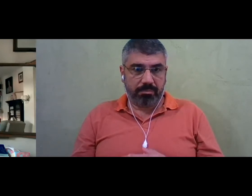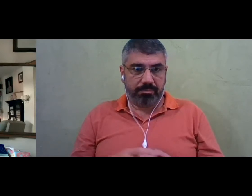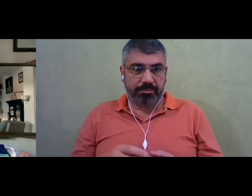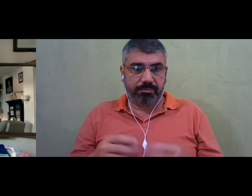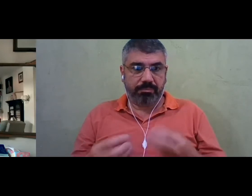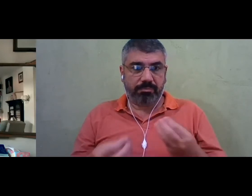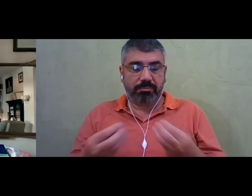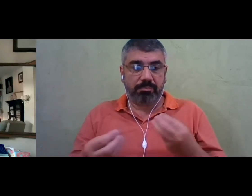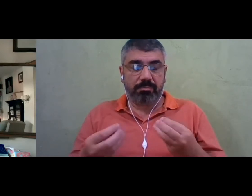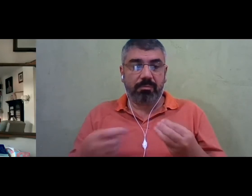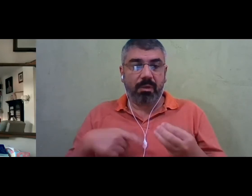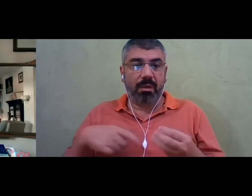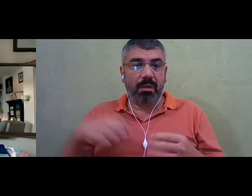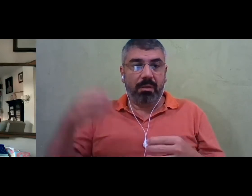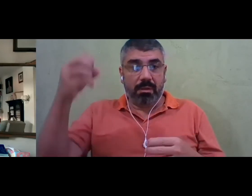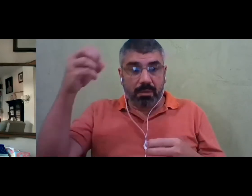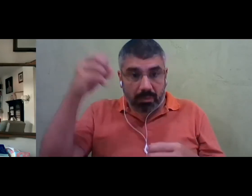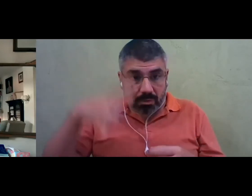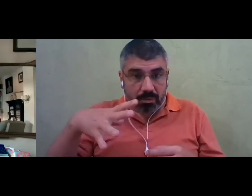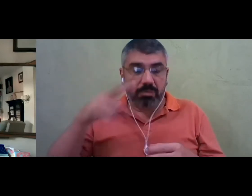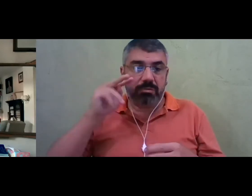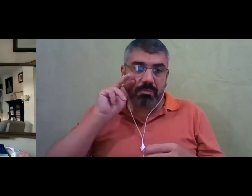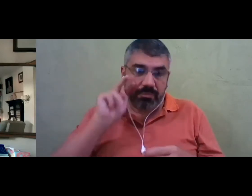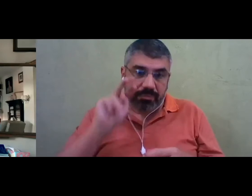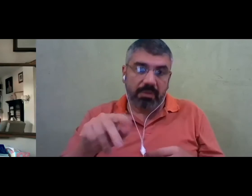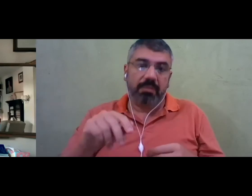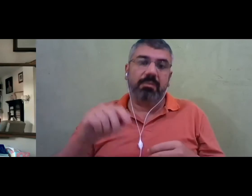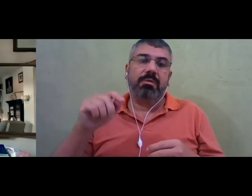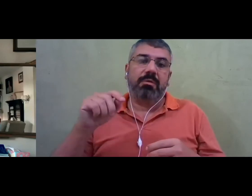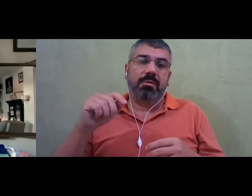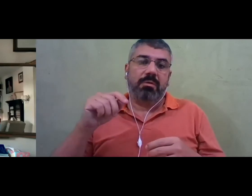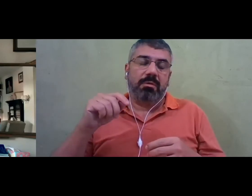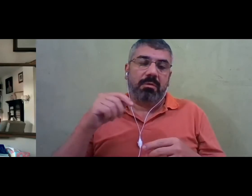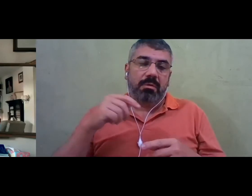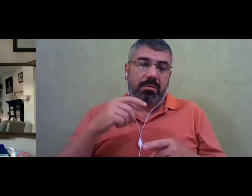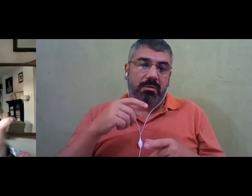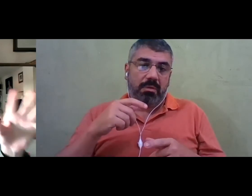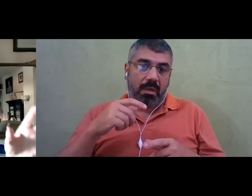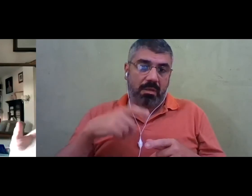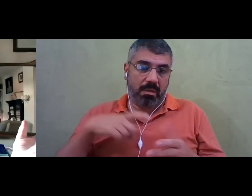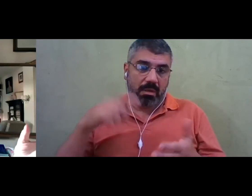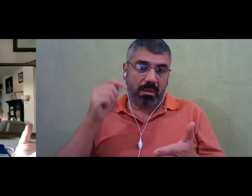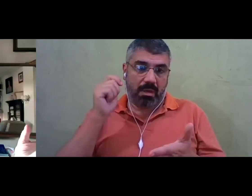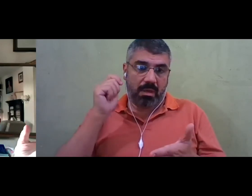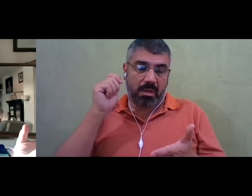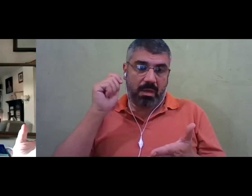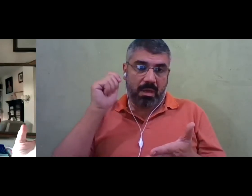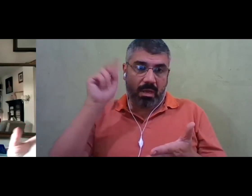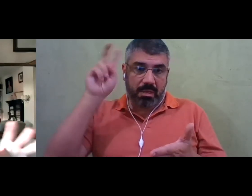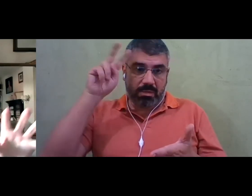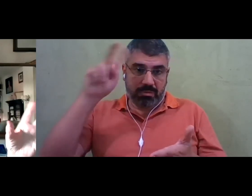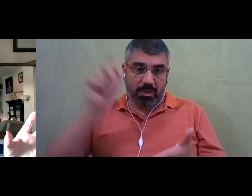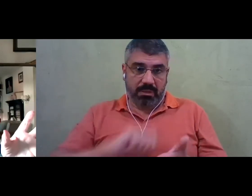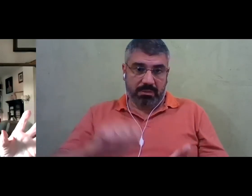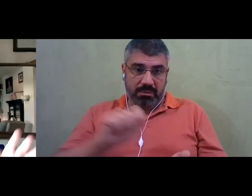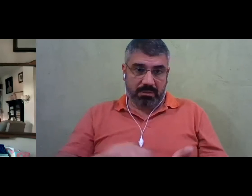agency. Sometimes I use the word agency, you know, like a heading, you know,